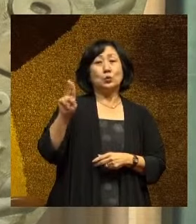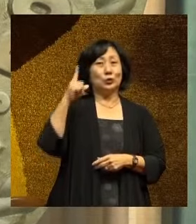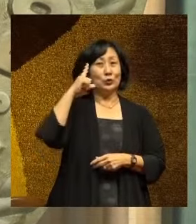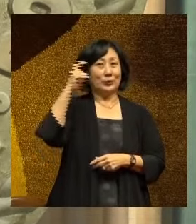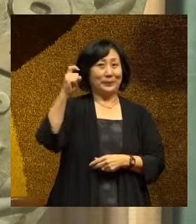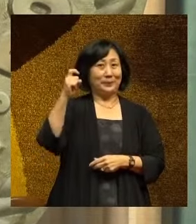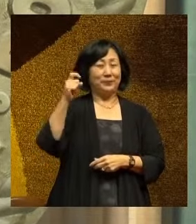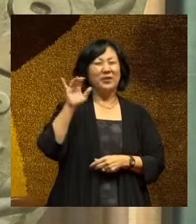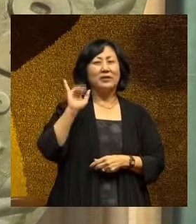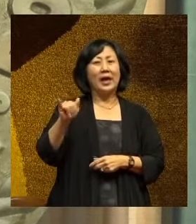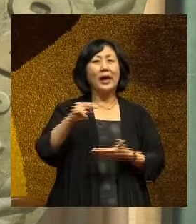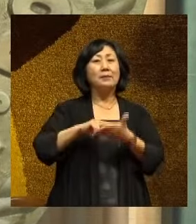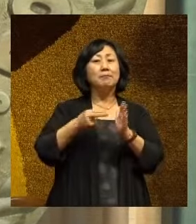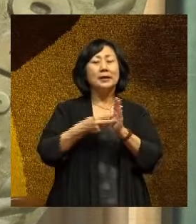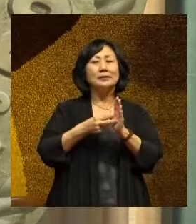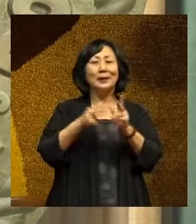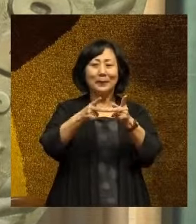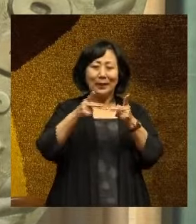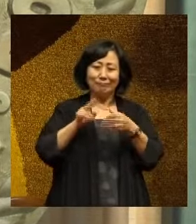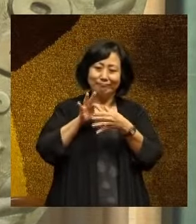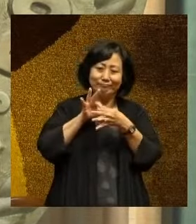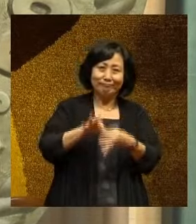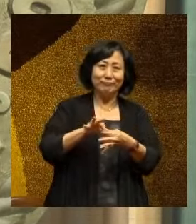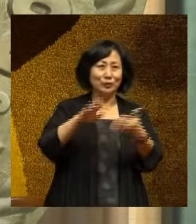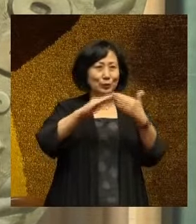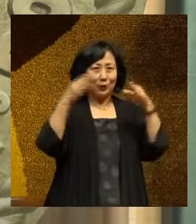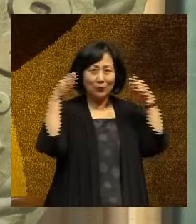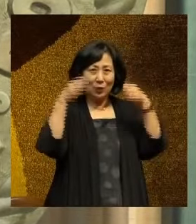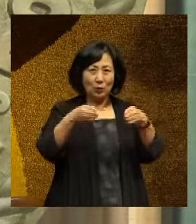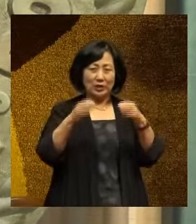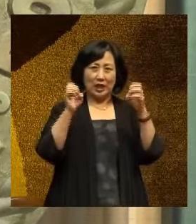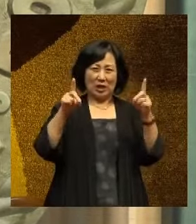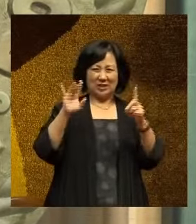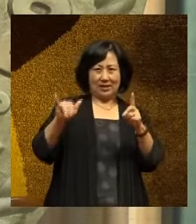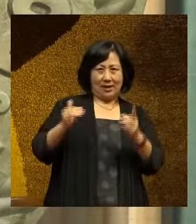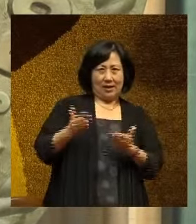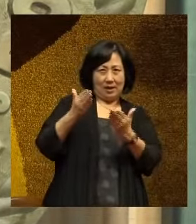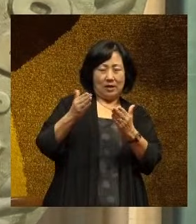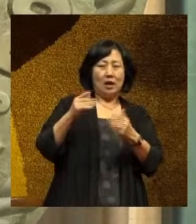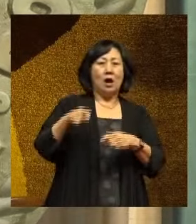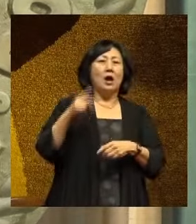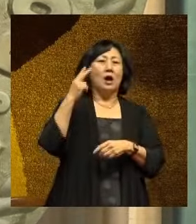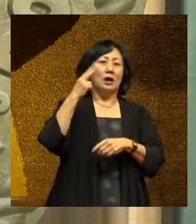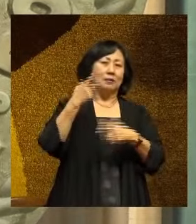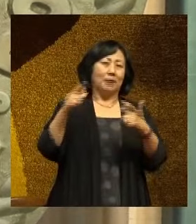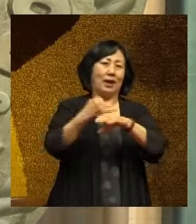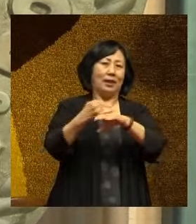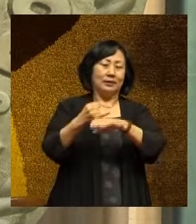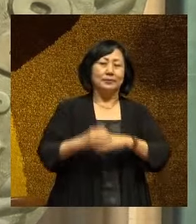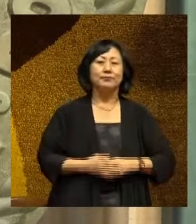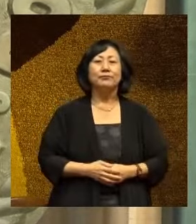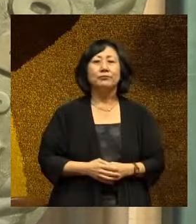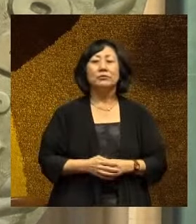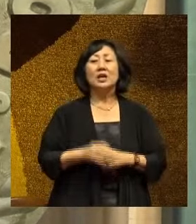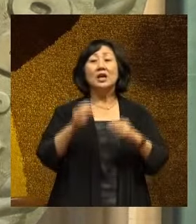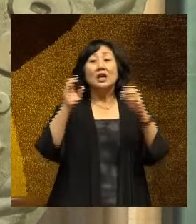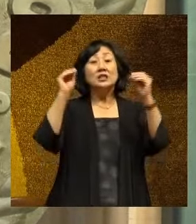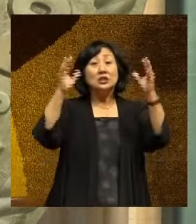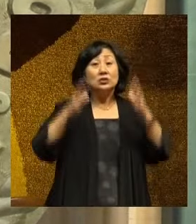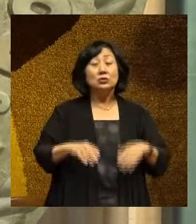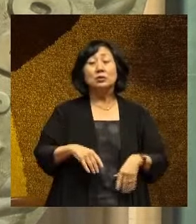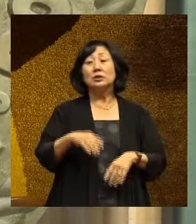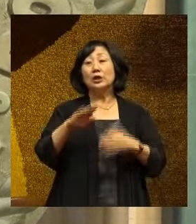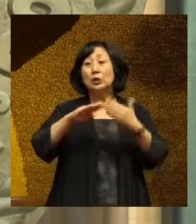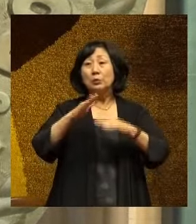place-based, community-focused education initiative on Hawaii Island. Educators and the community